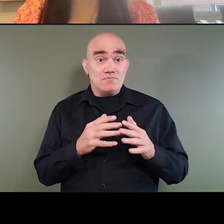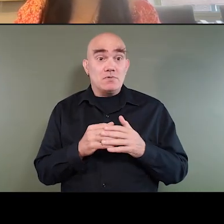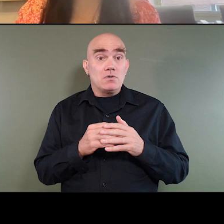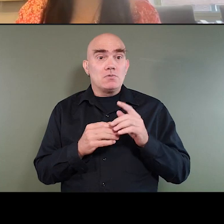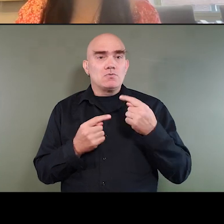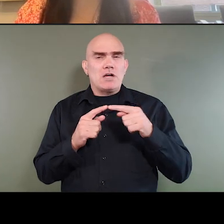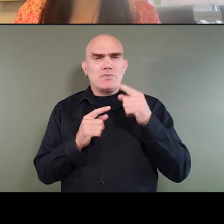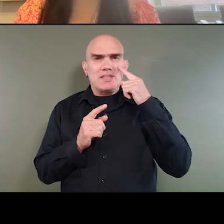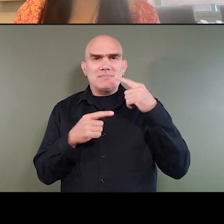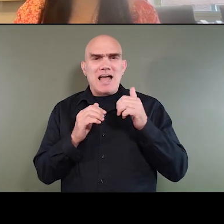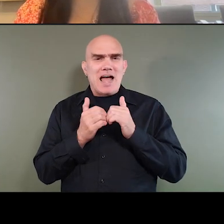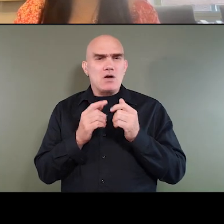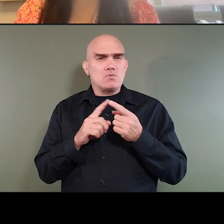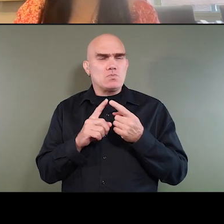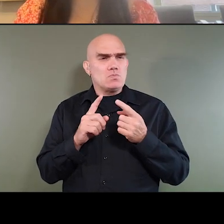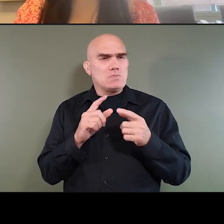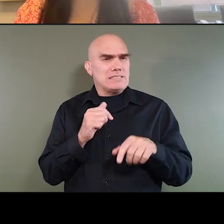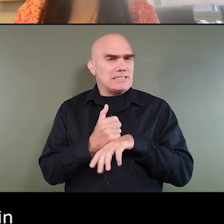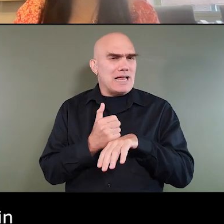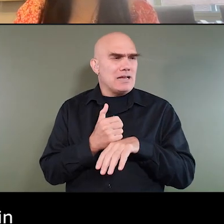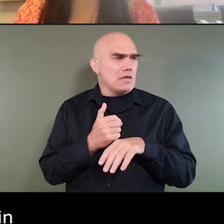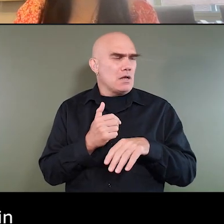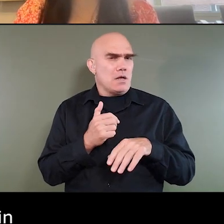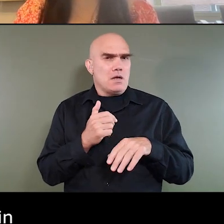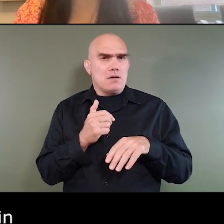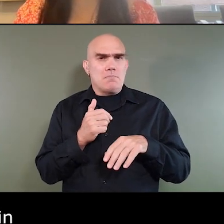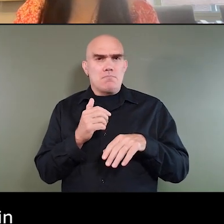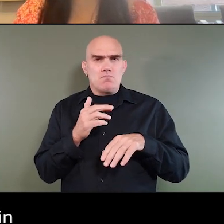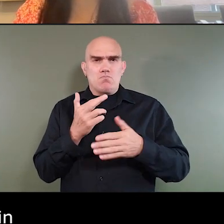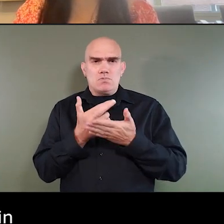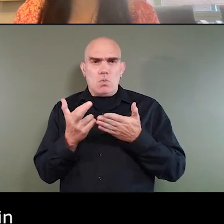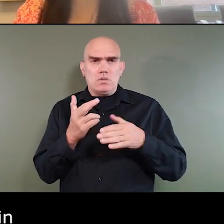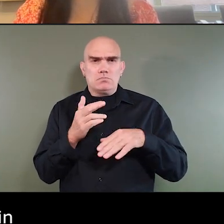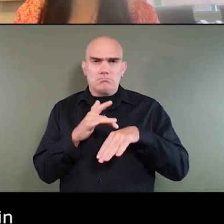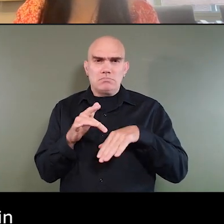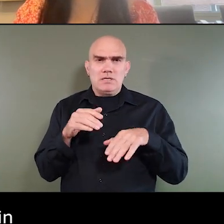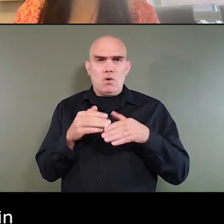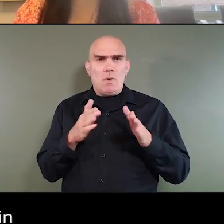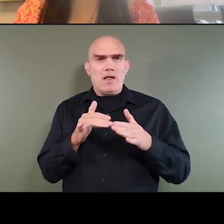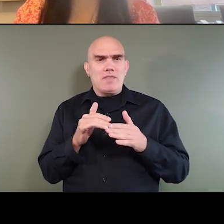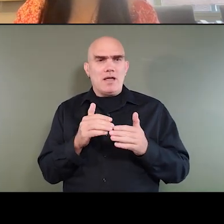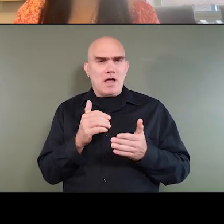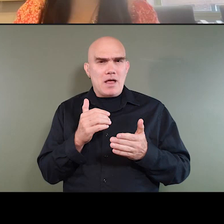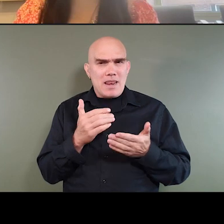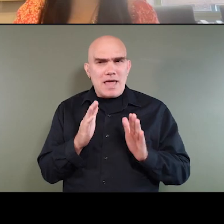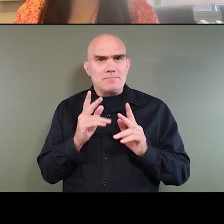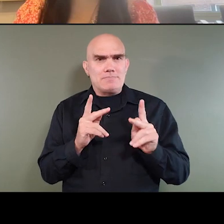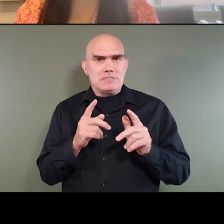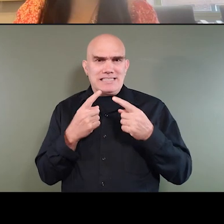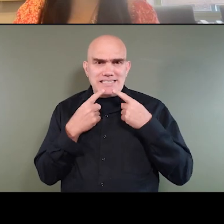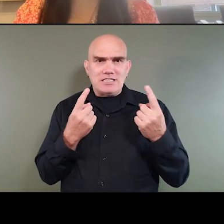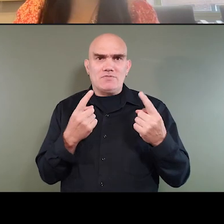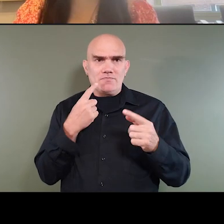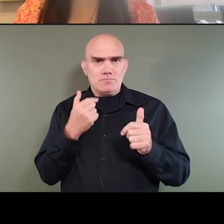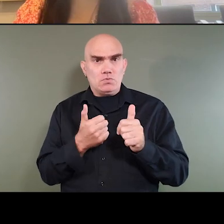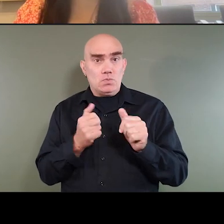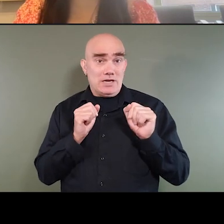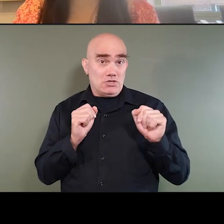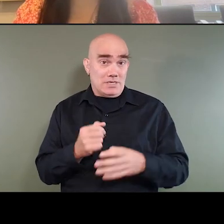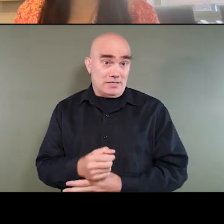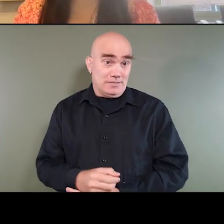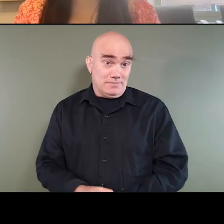to try to think about how to set up the resources in a way that allow people to be successful in